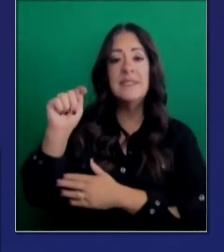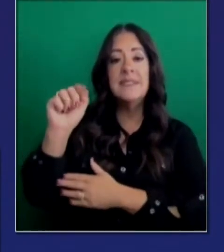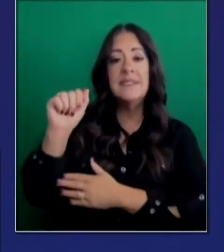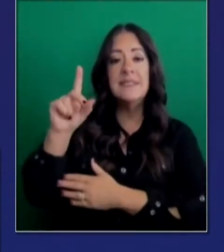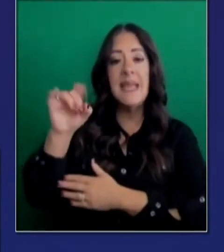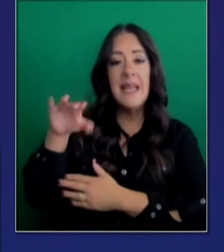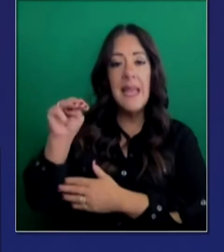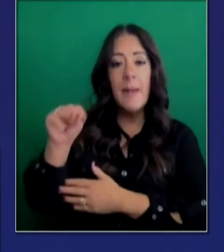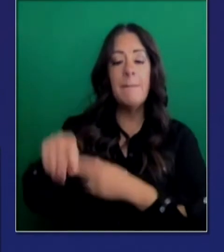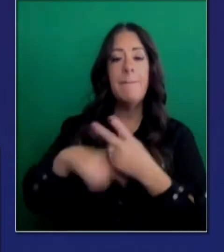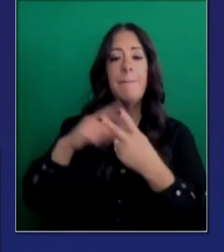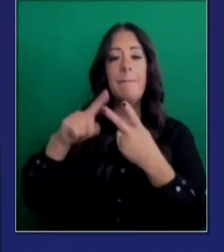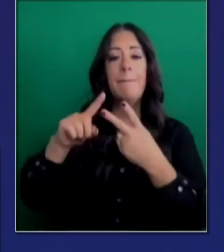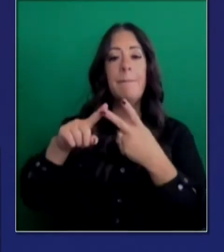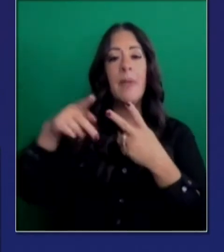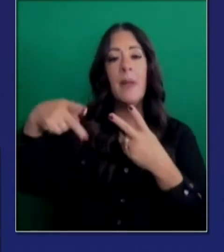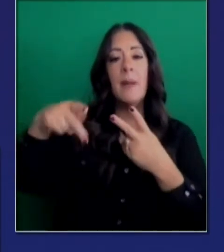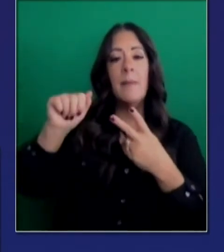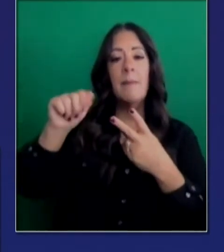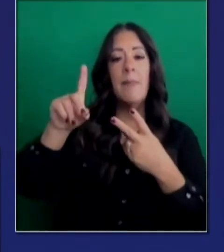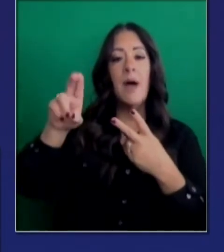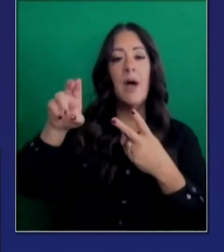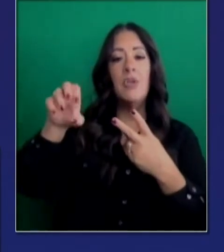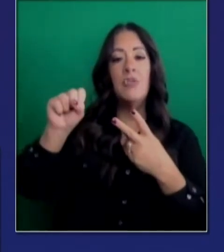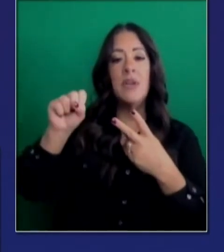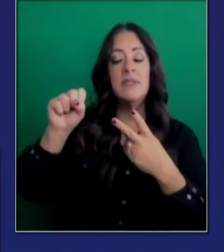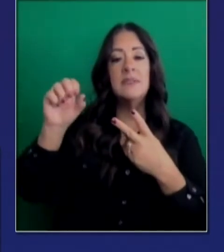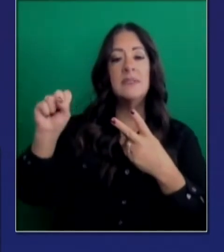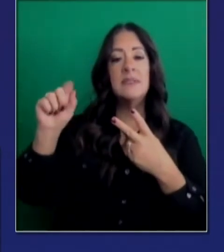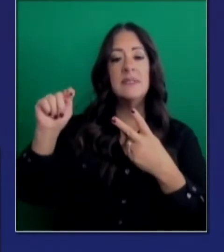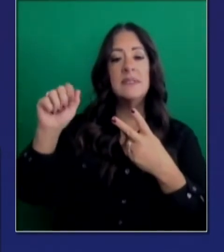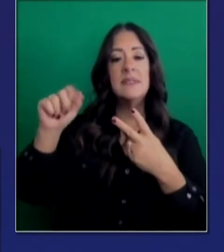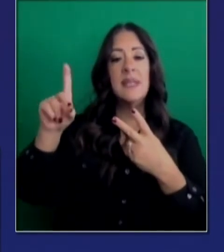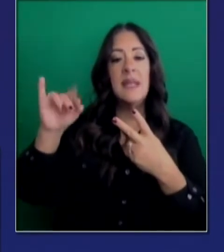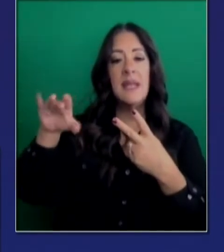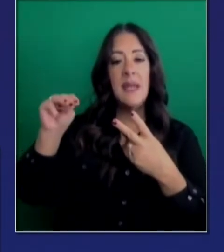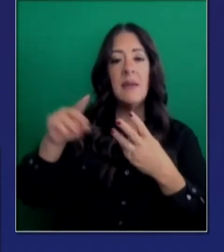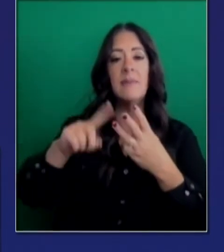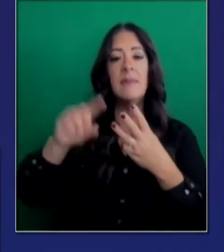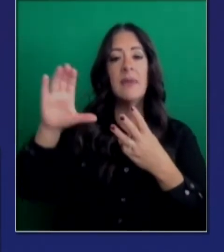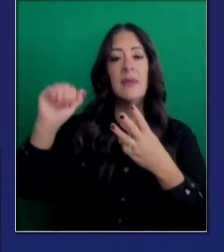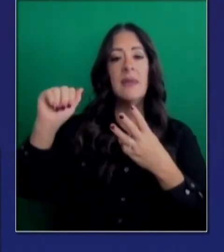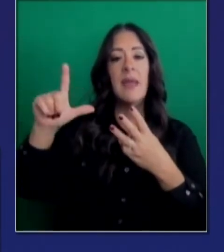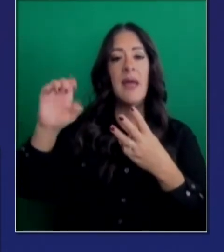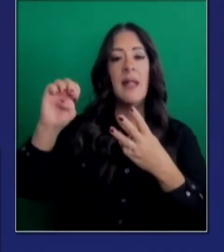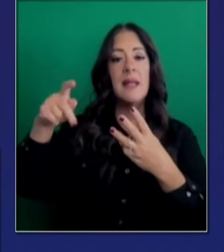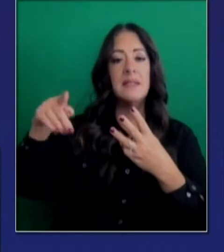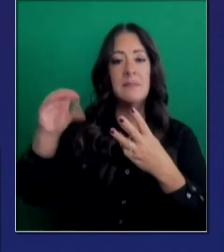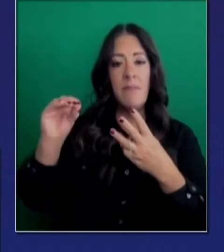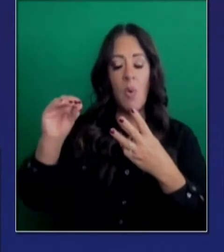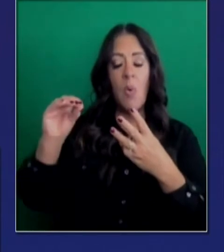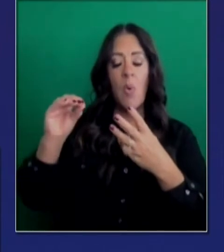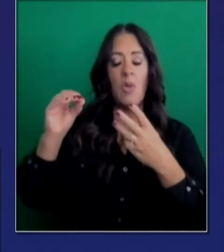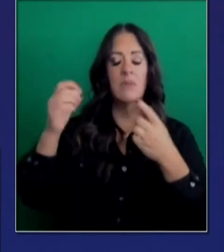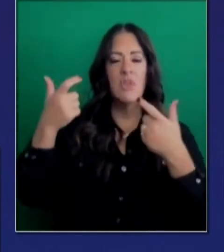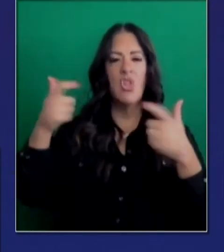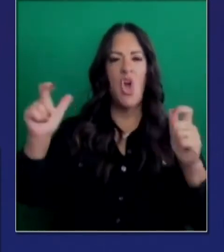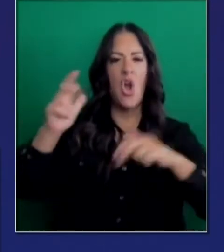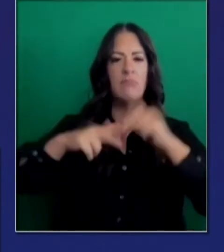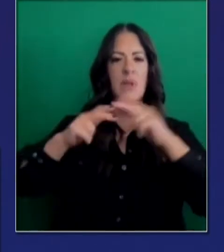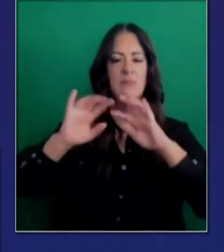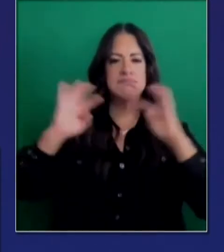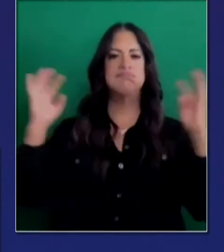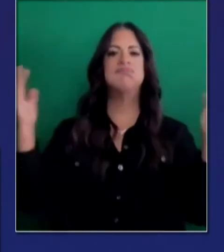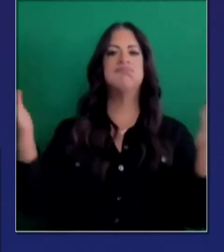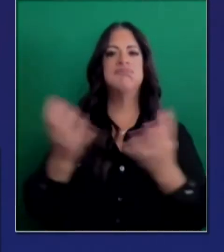large mass vaccination sites. You start to see those coming up as early as this week. You'll see many, many